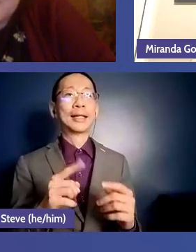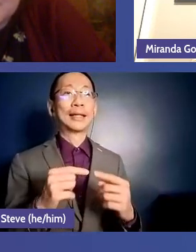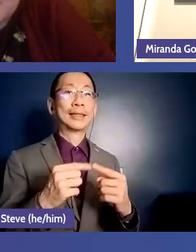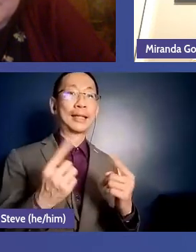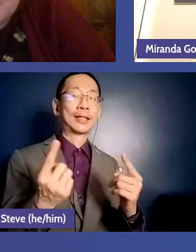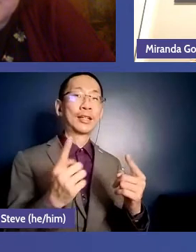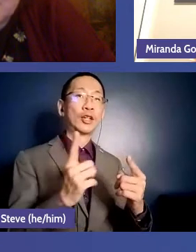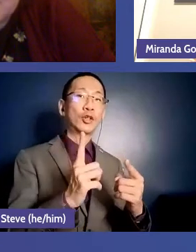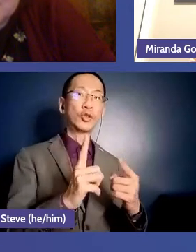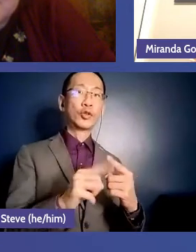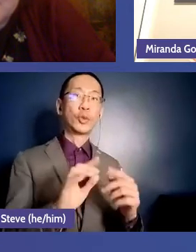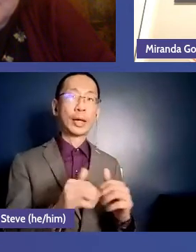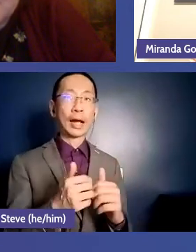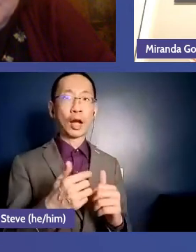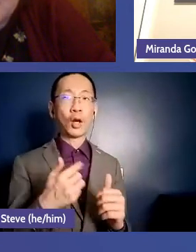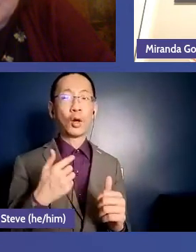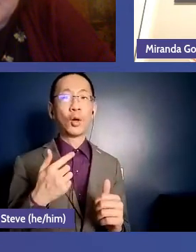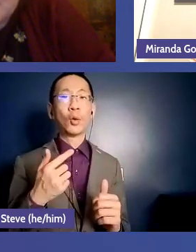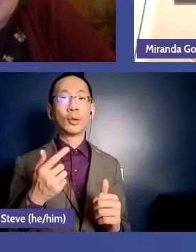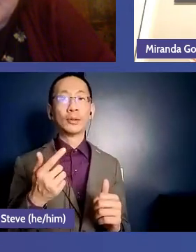to the way in which